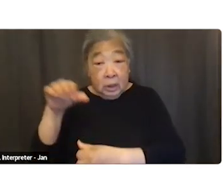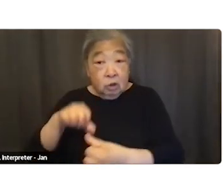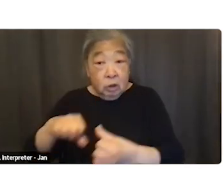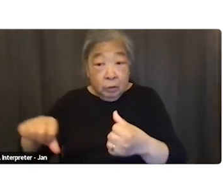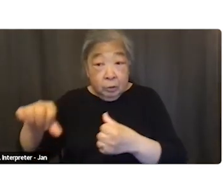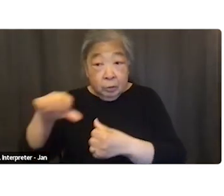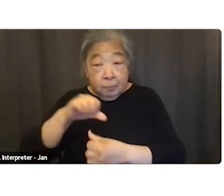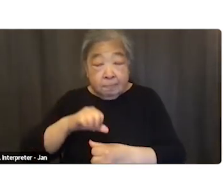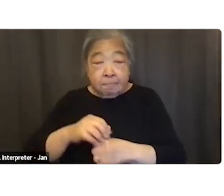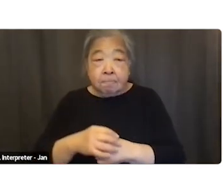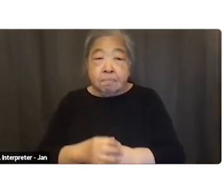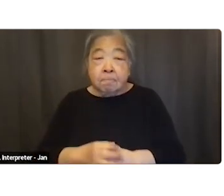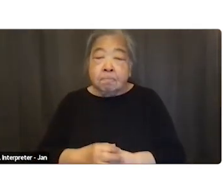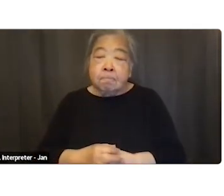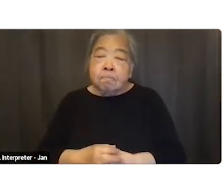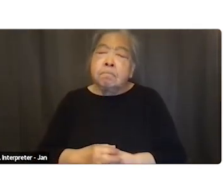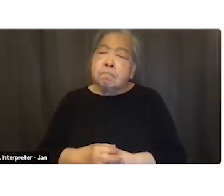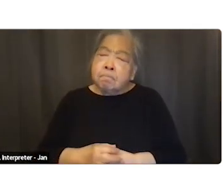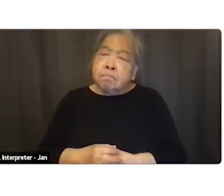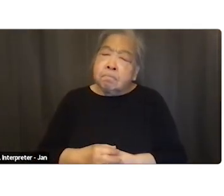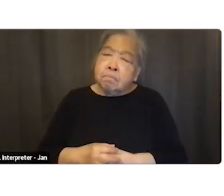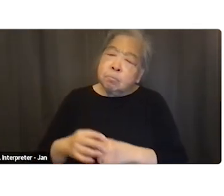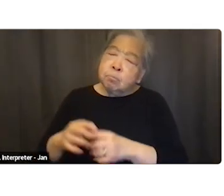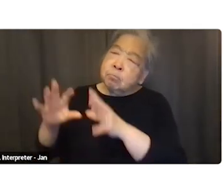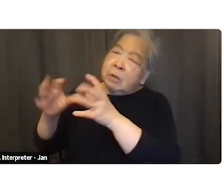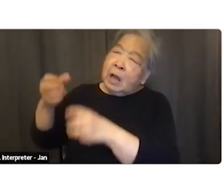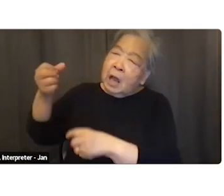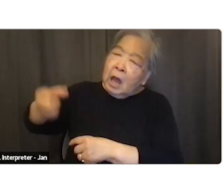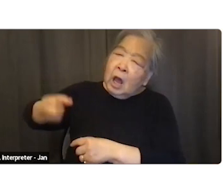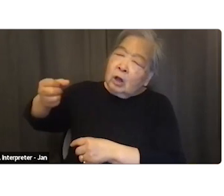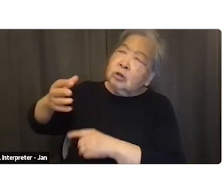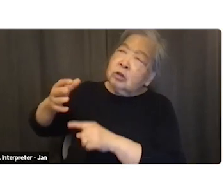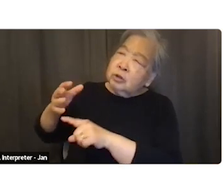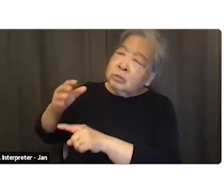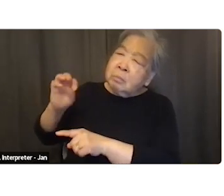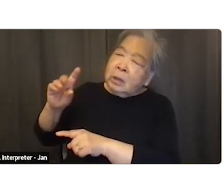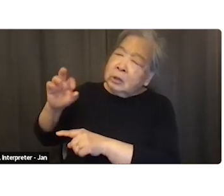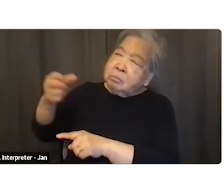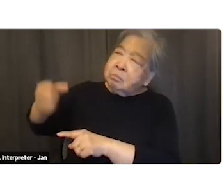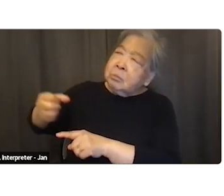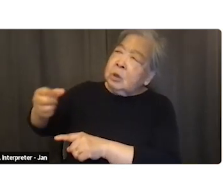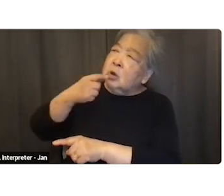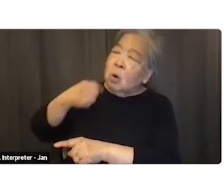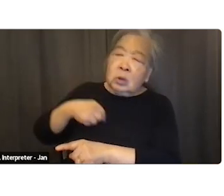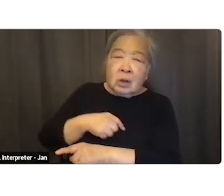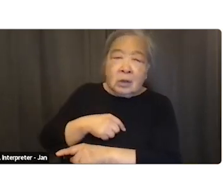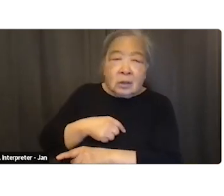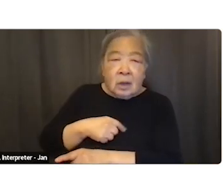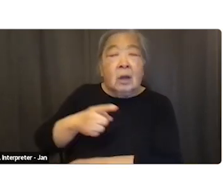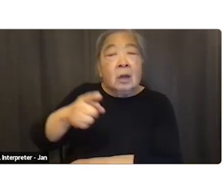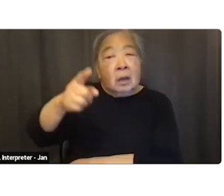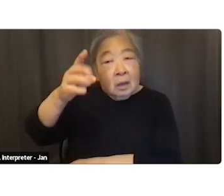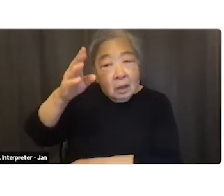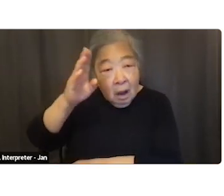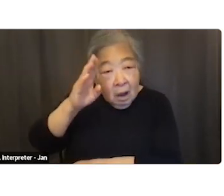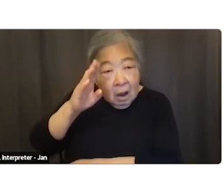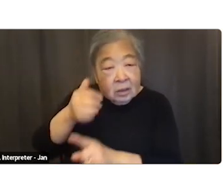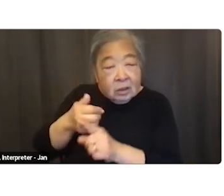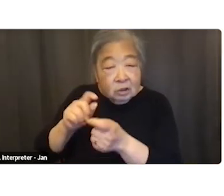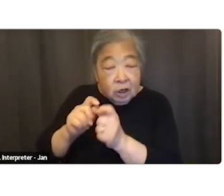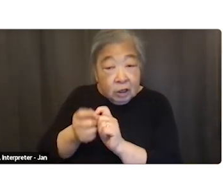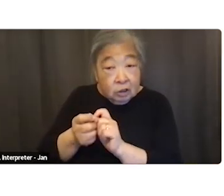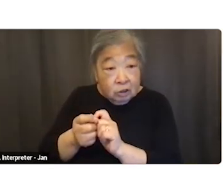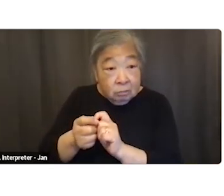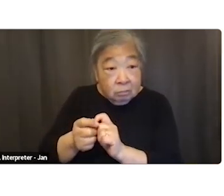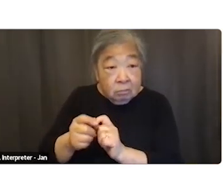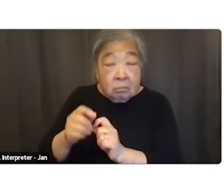the elders told us that God is change. Octavia Butler is a hero of mine in many,